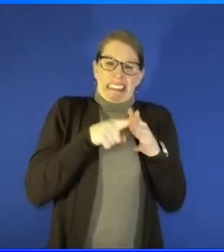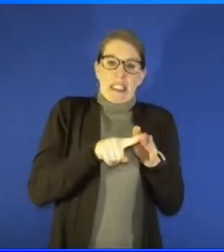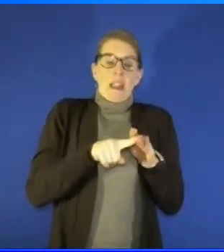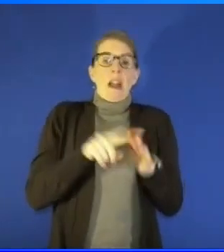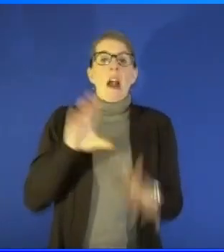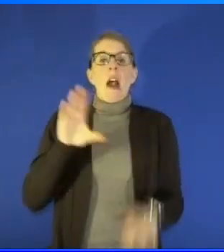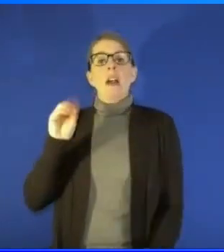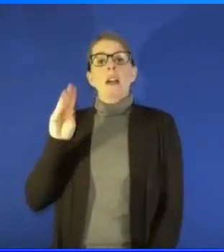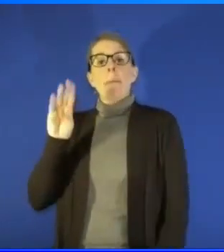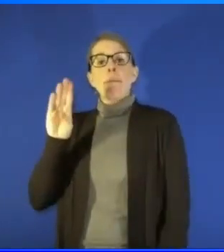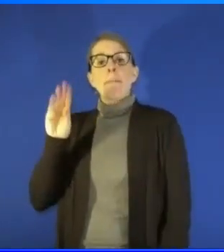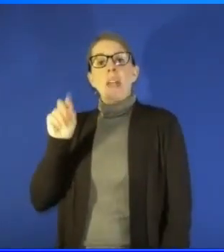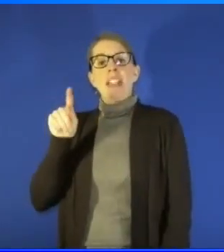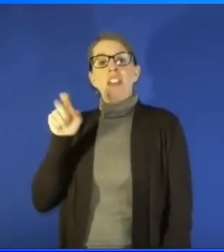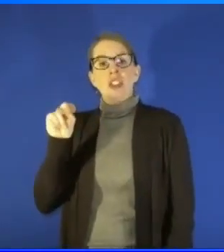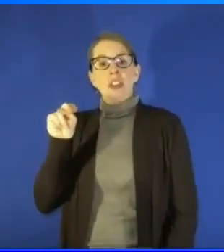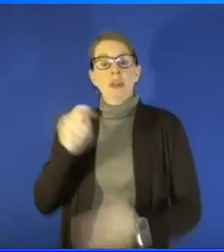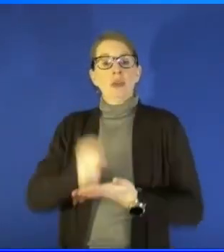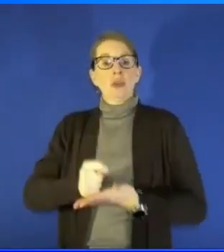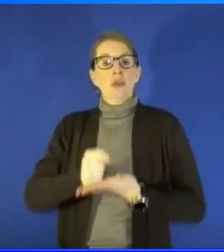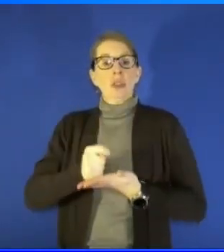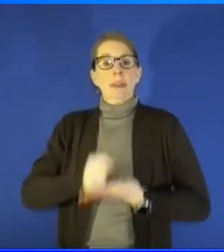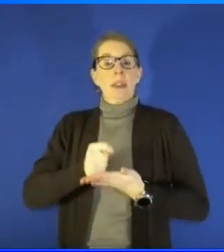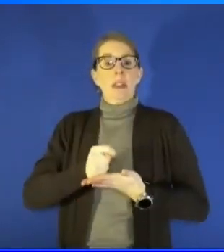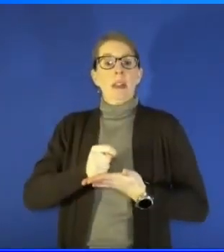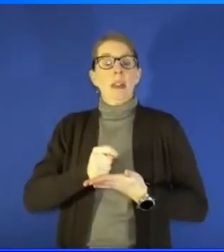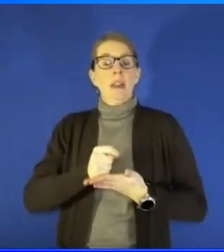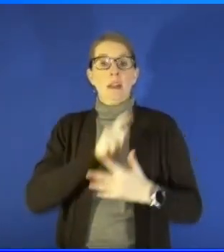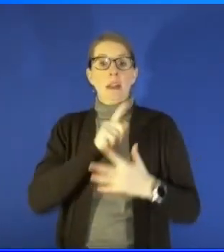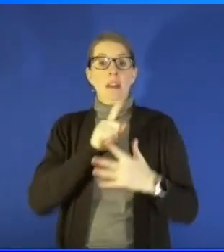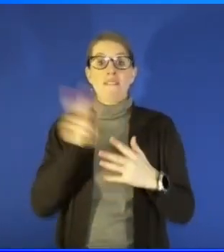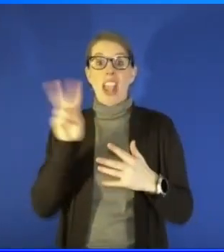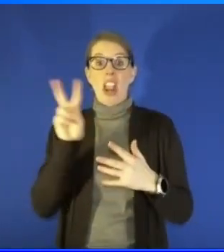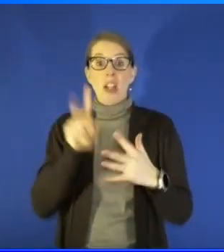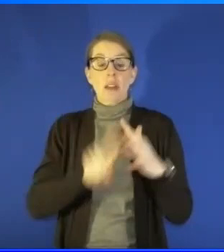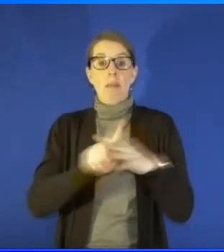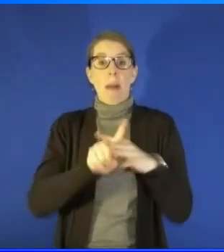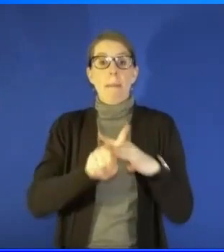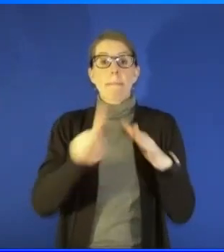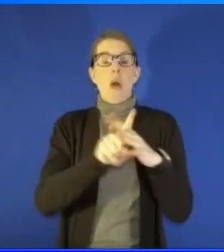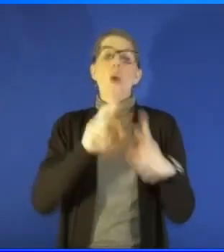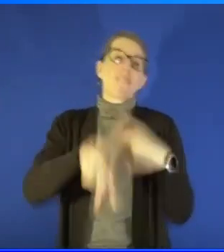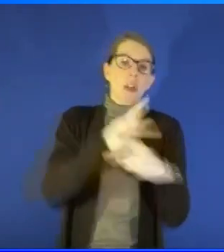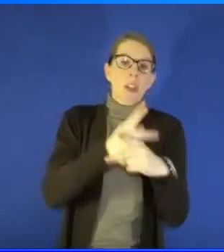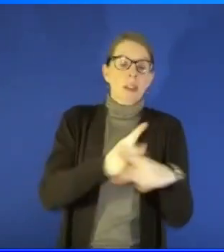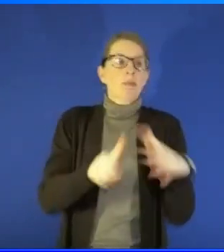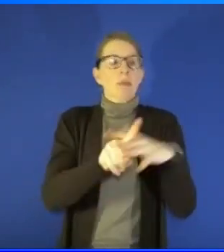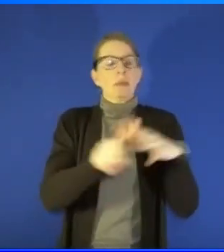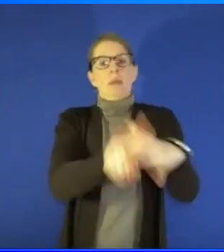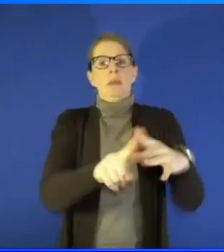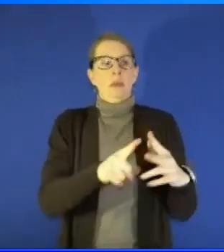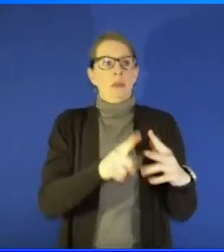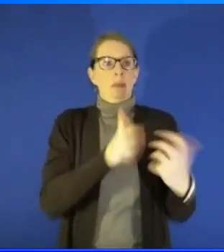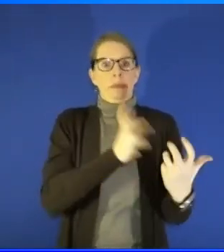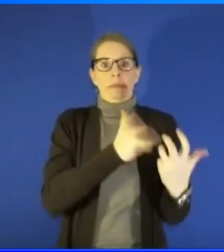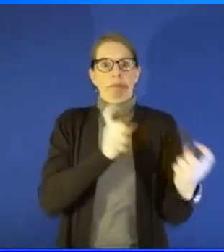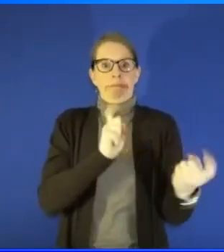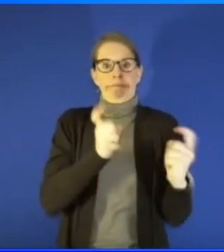it helps us combat some of the variants that emerge along the way. I think in terms of the long